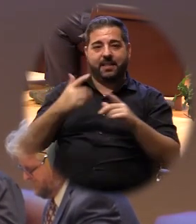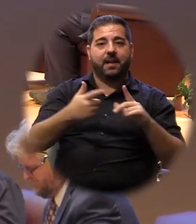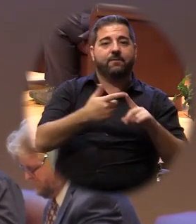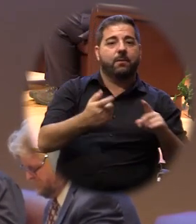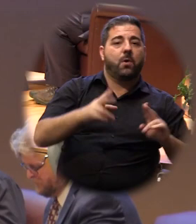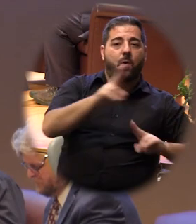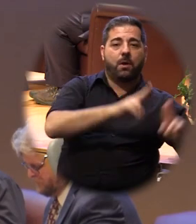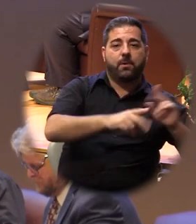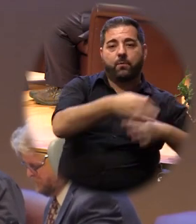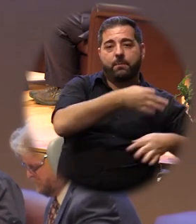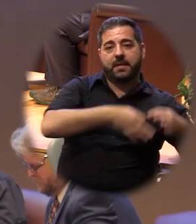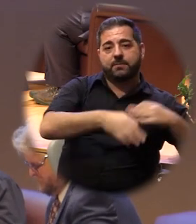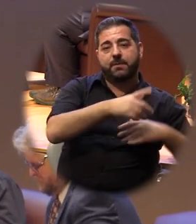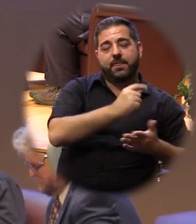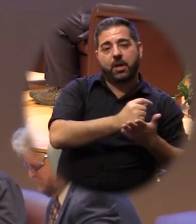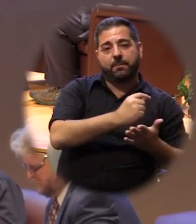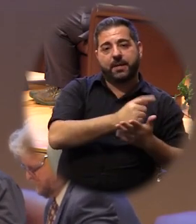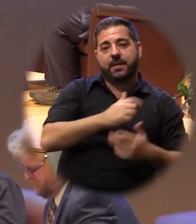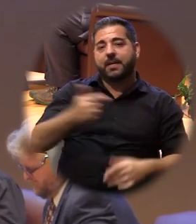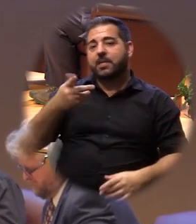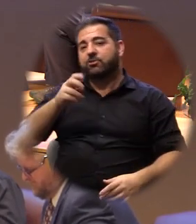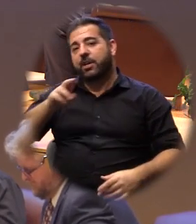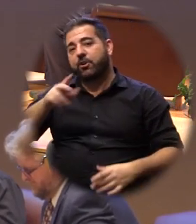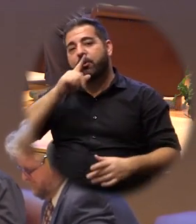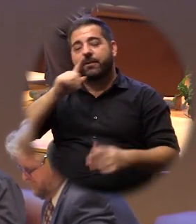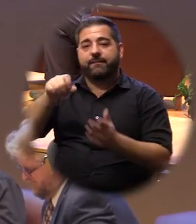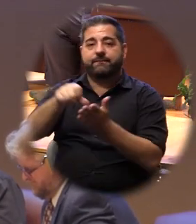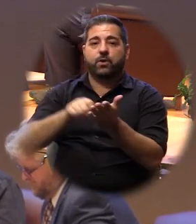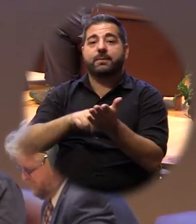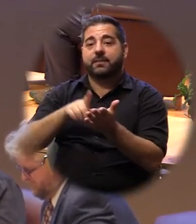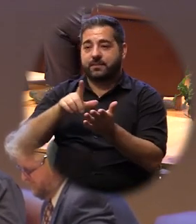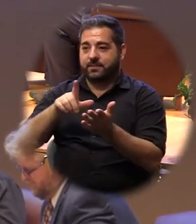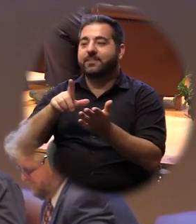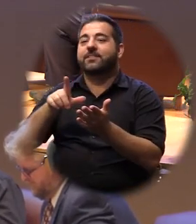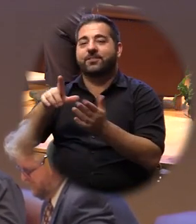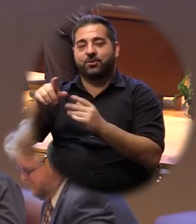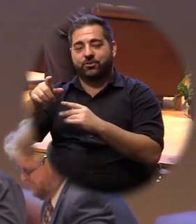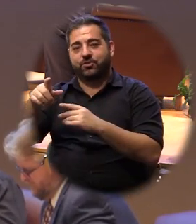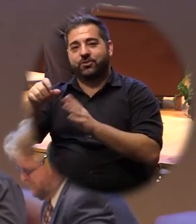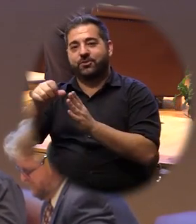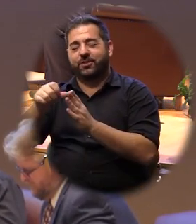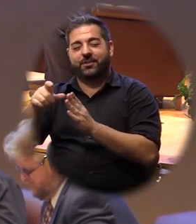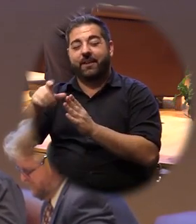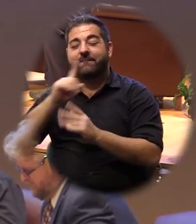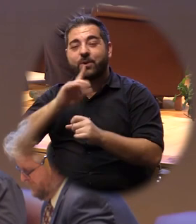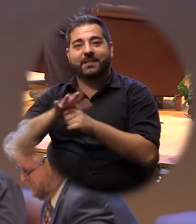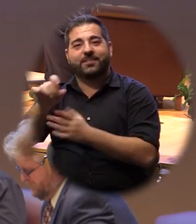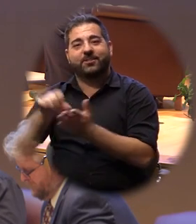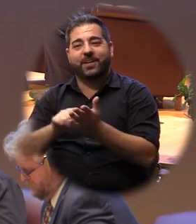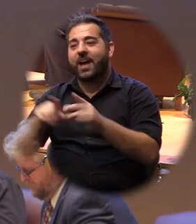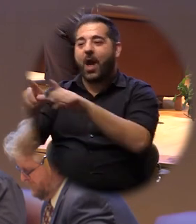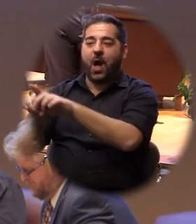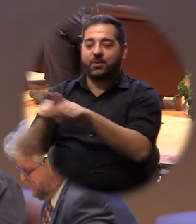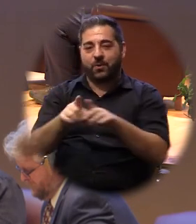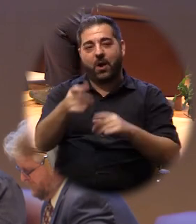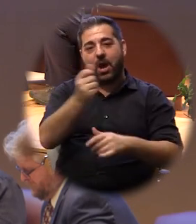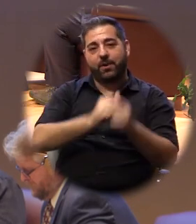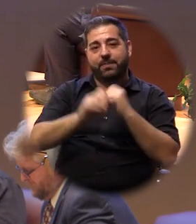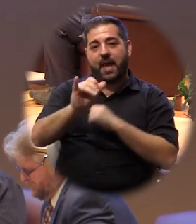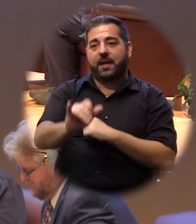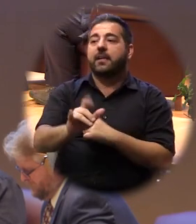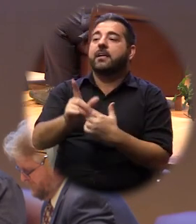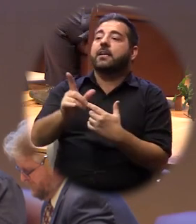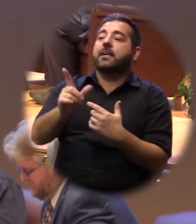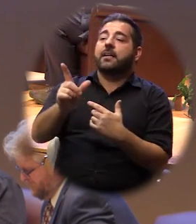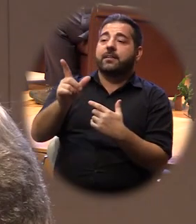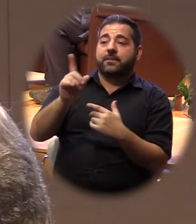replacement therapy to gender affirming surgeries. Gender affirming care also under that umbrella is like what you